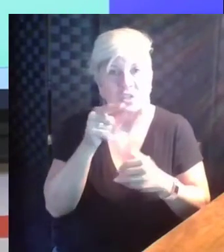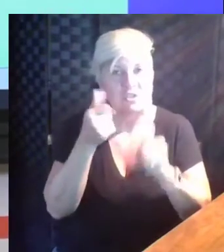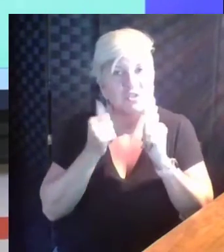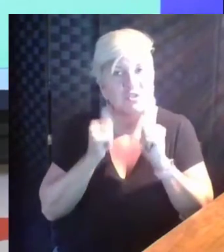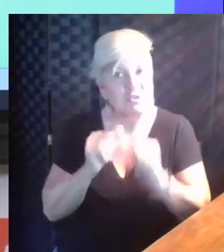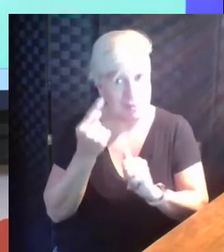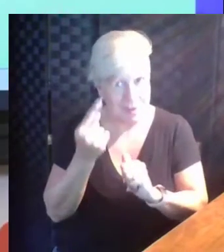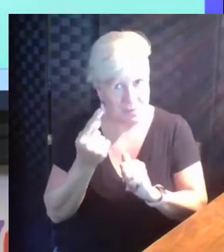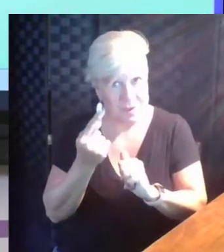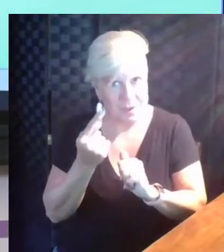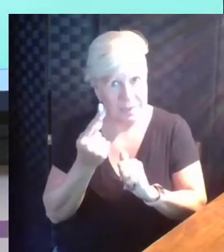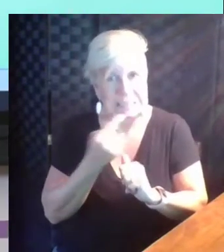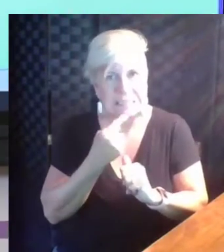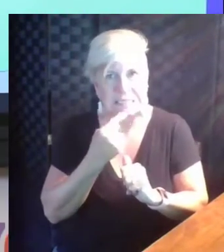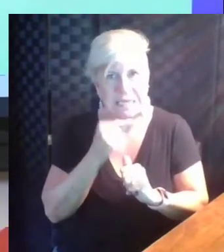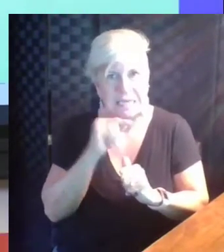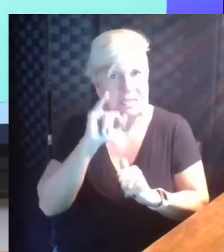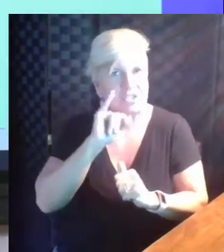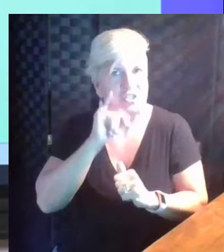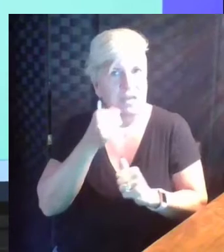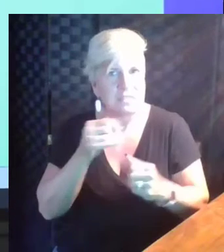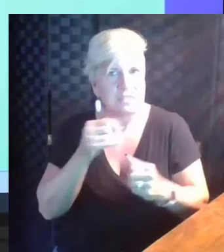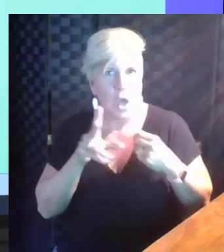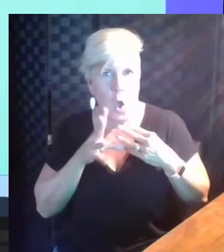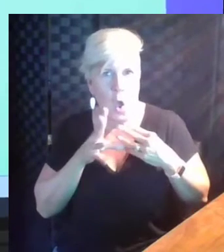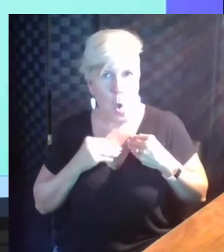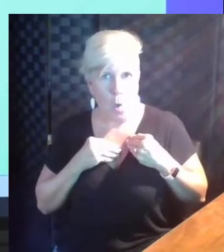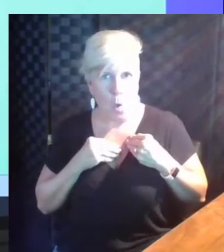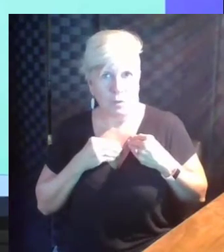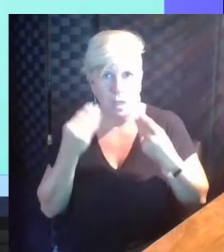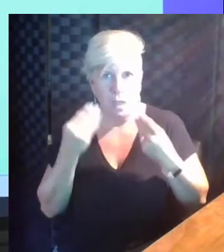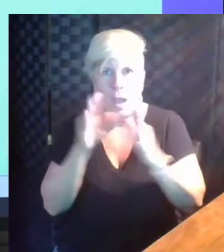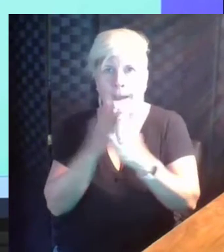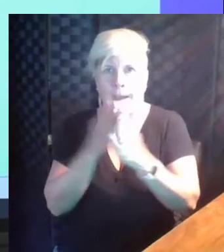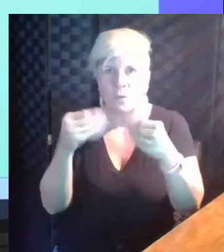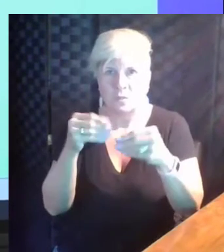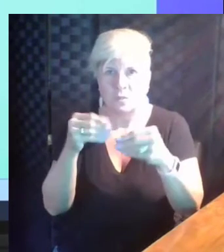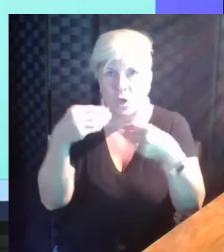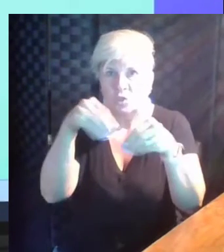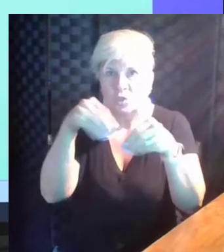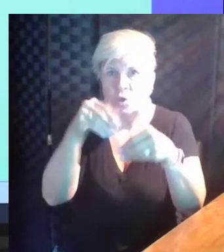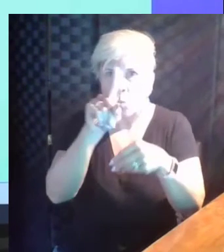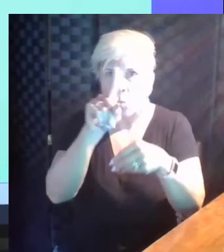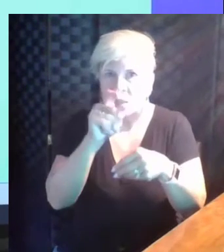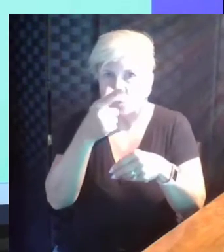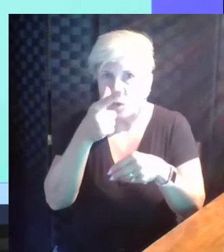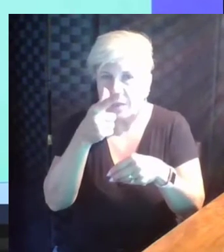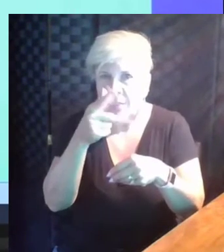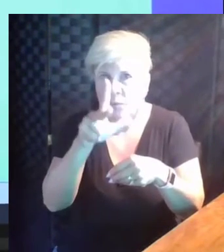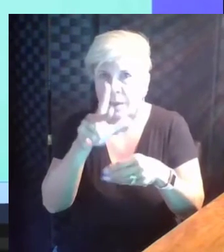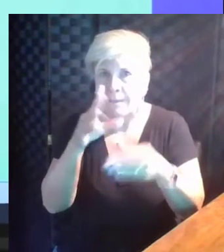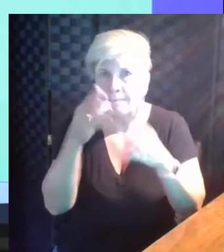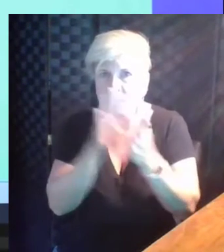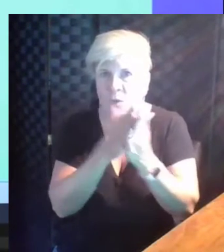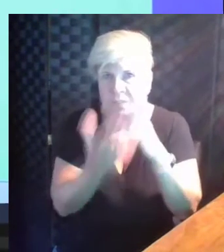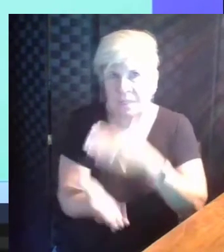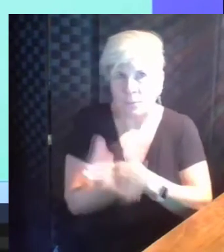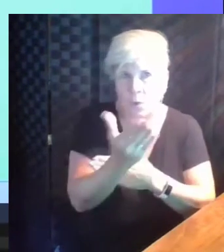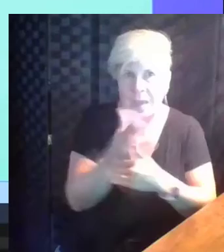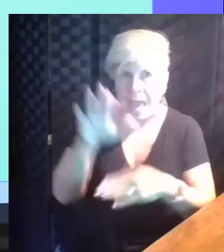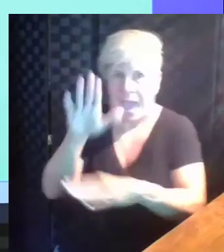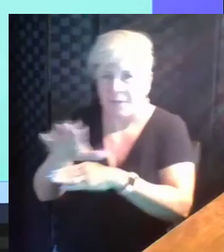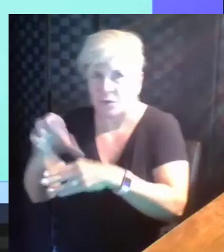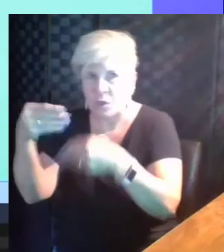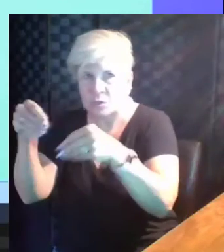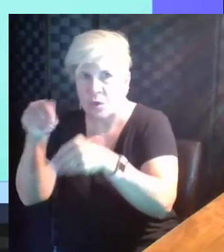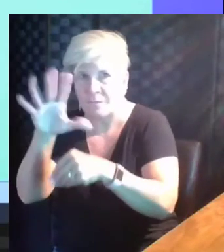to try one. It says Jason owns a bookstore. He sold 123 books in the morning and 548 books in the